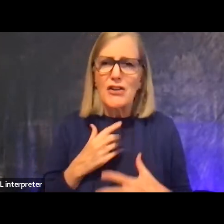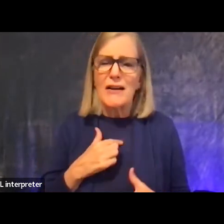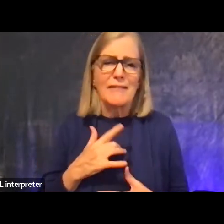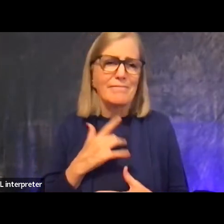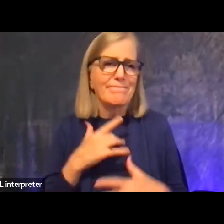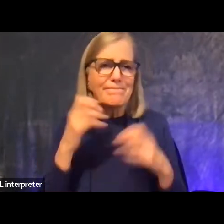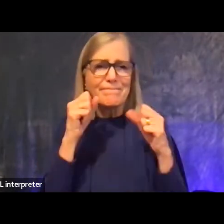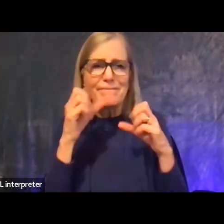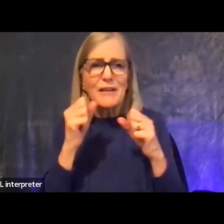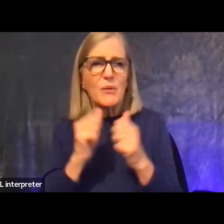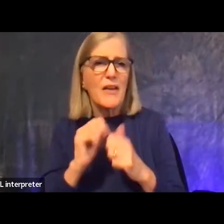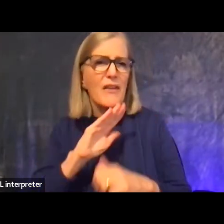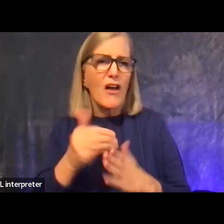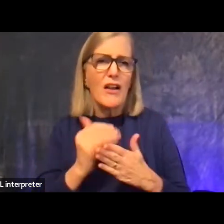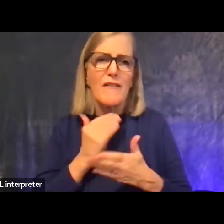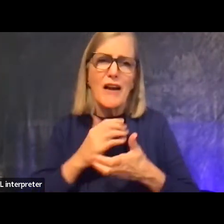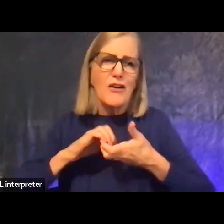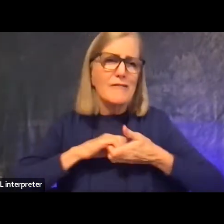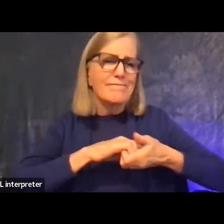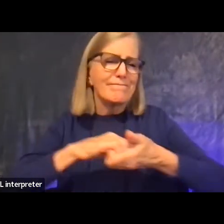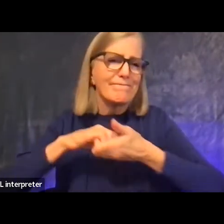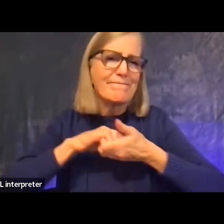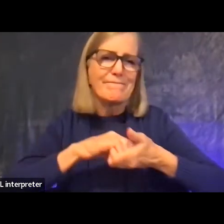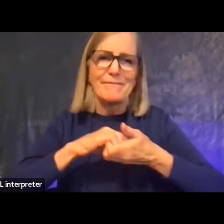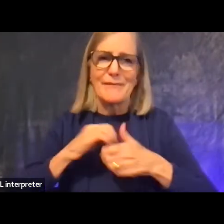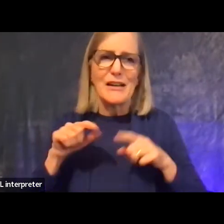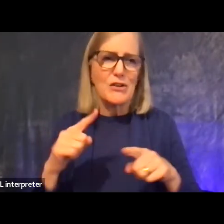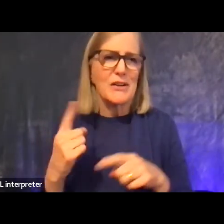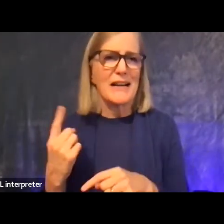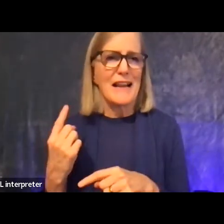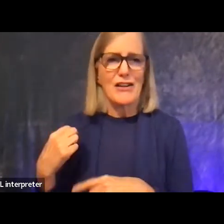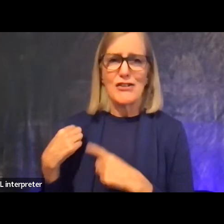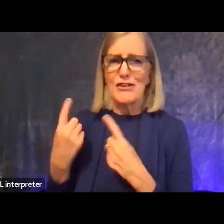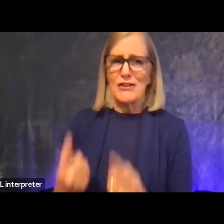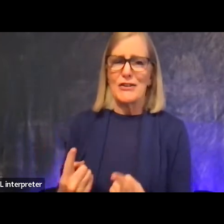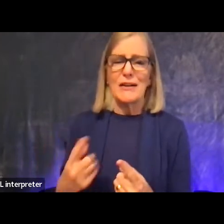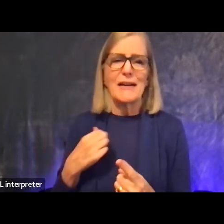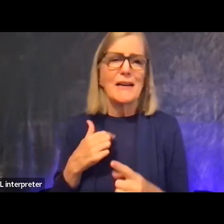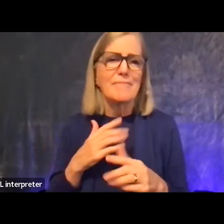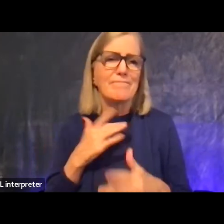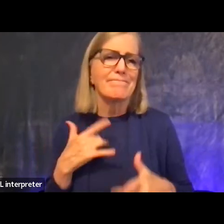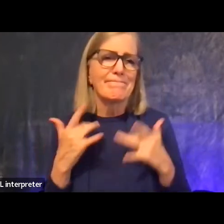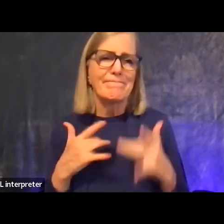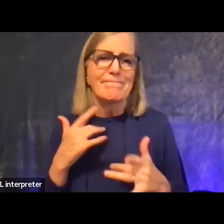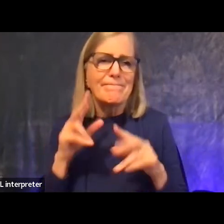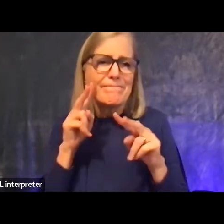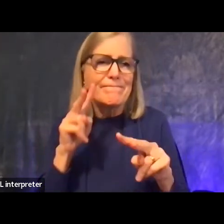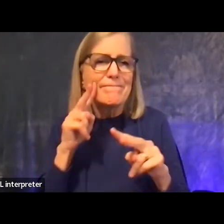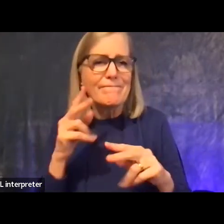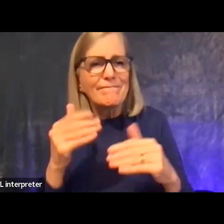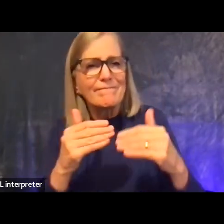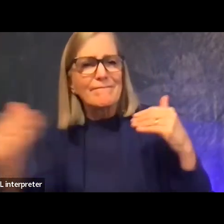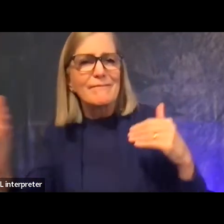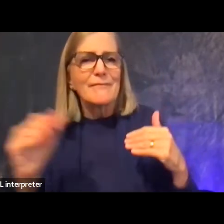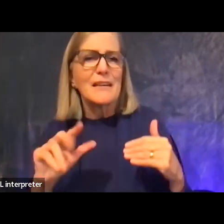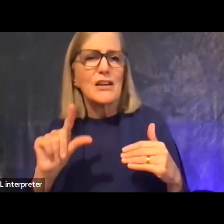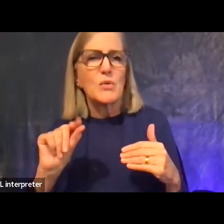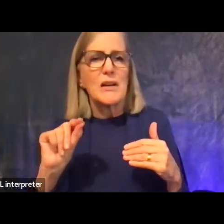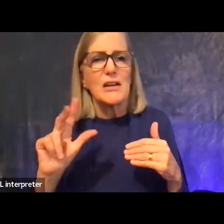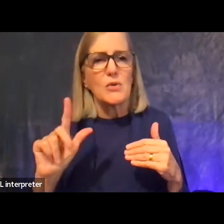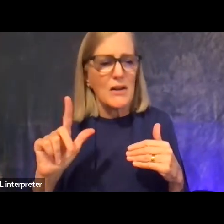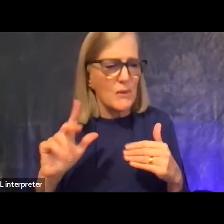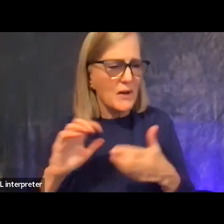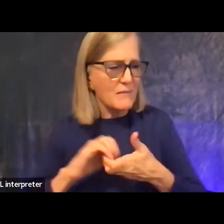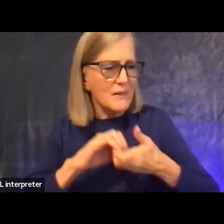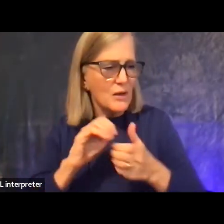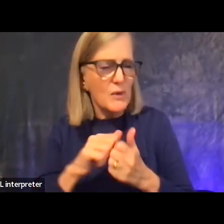our collaboration throughout the last year, and I'm extremely excited to continue to work on to 2023 with you all and